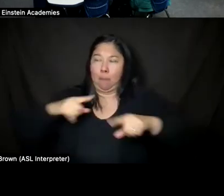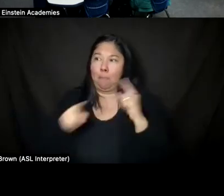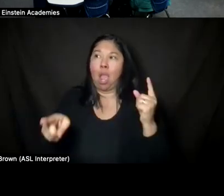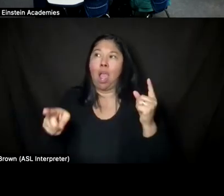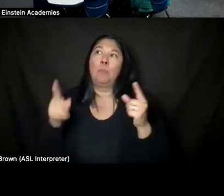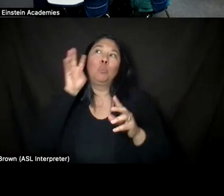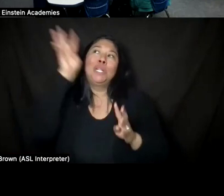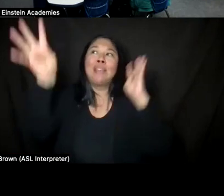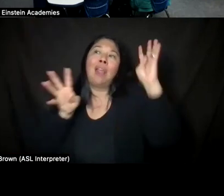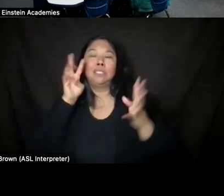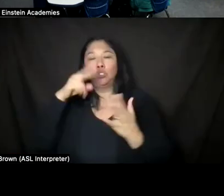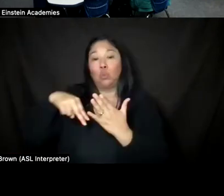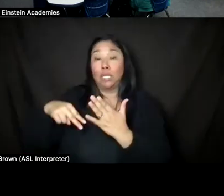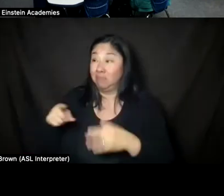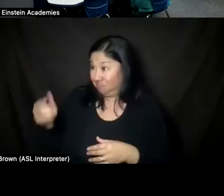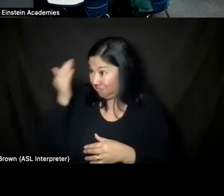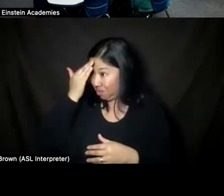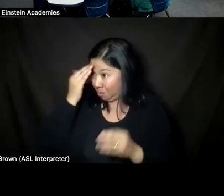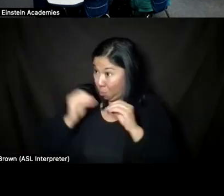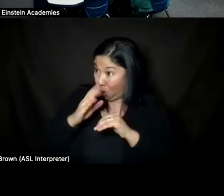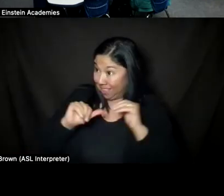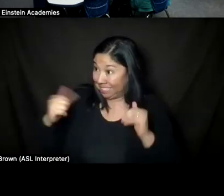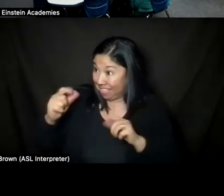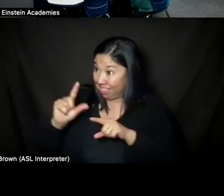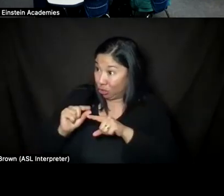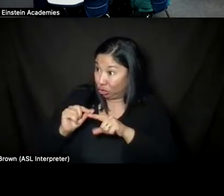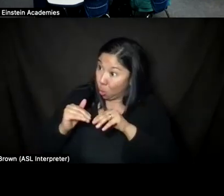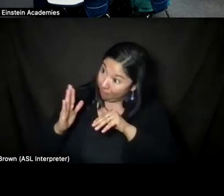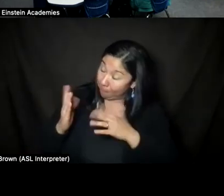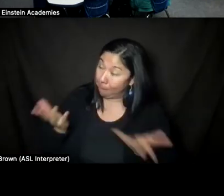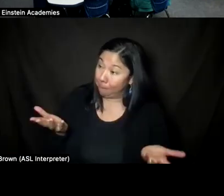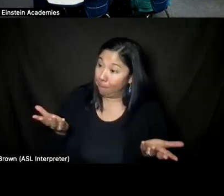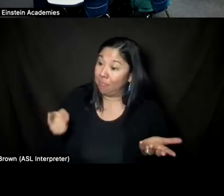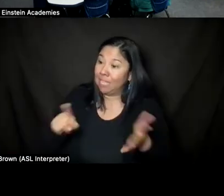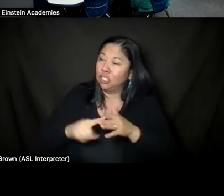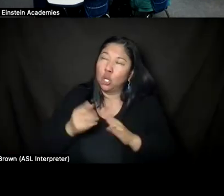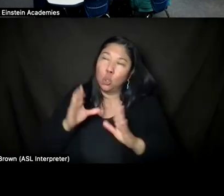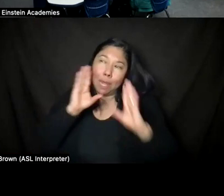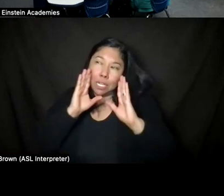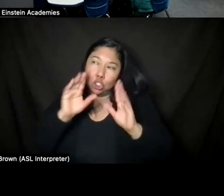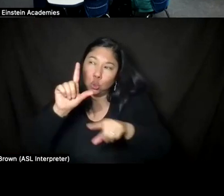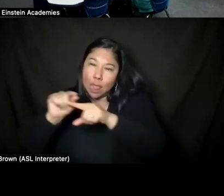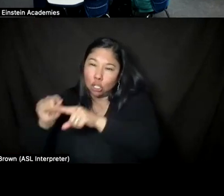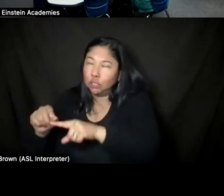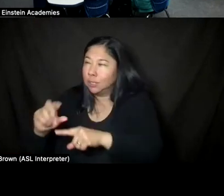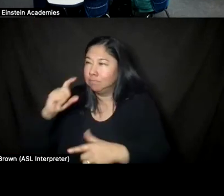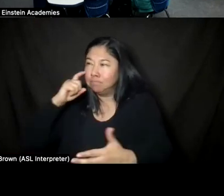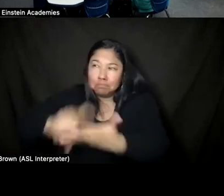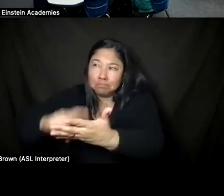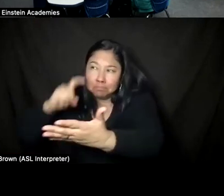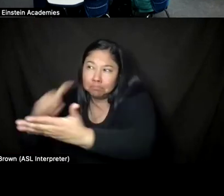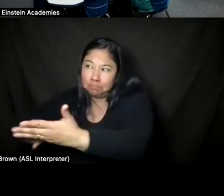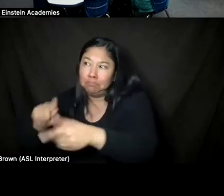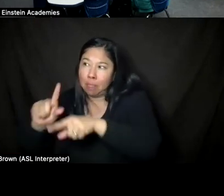10 or more of the letters? Do they know the names of the letters? Right? So they're starting to pay attention, tune into those